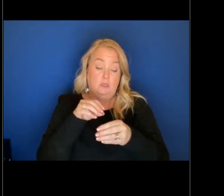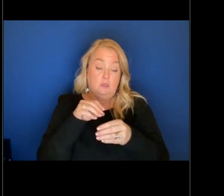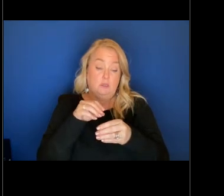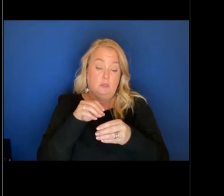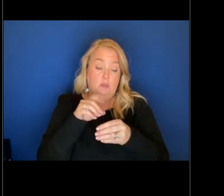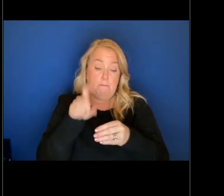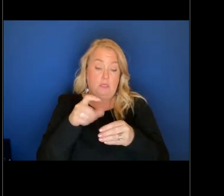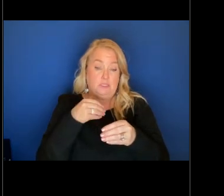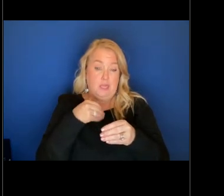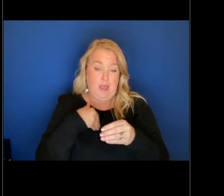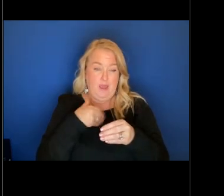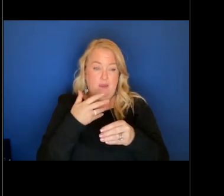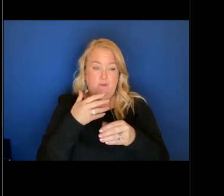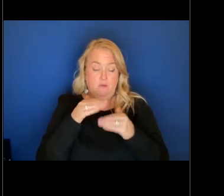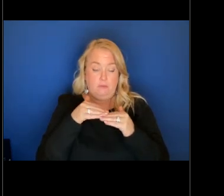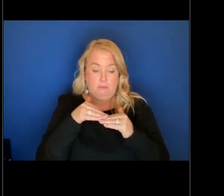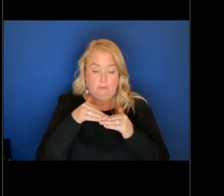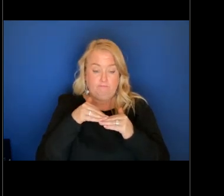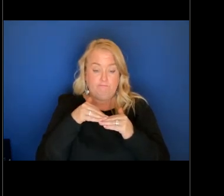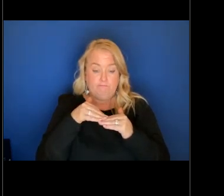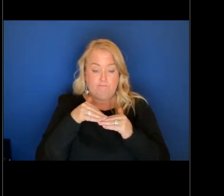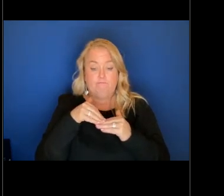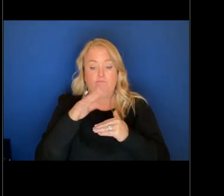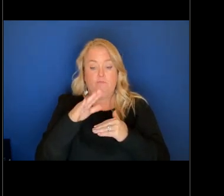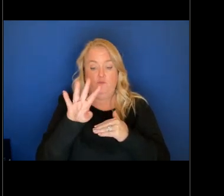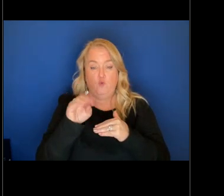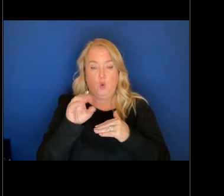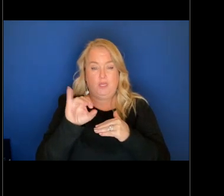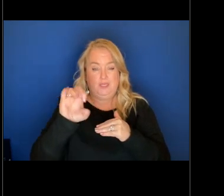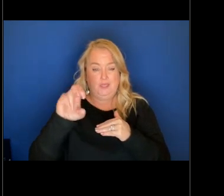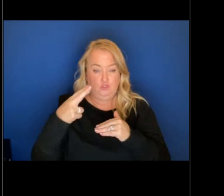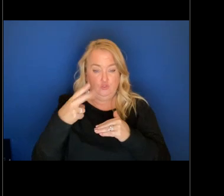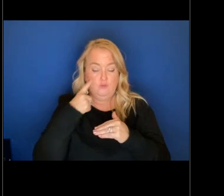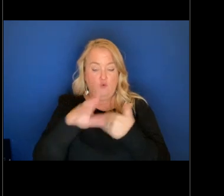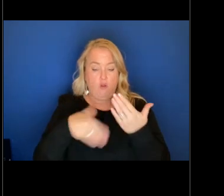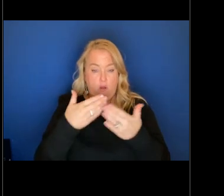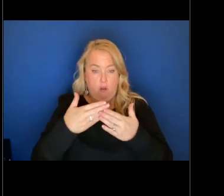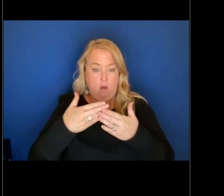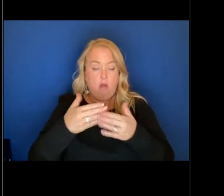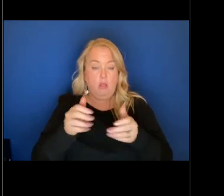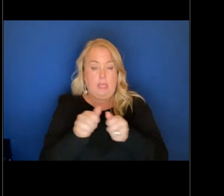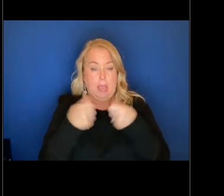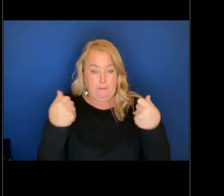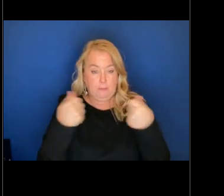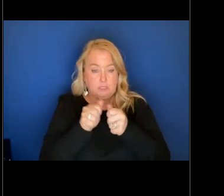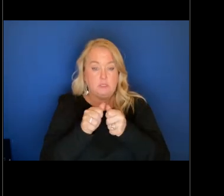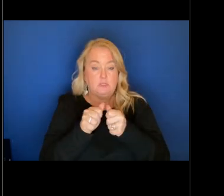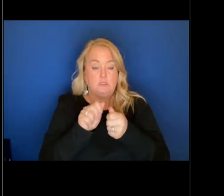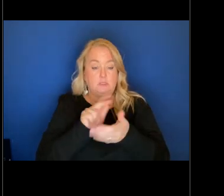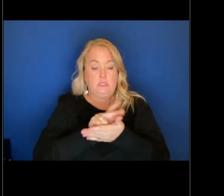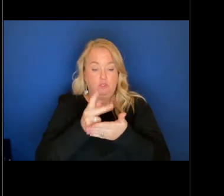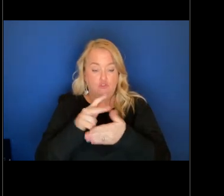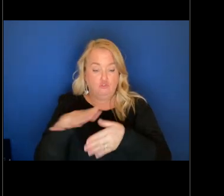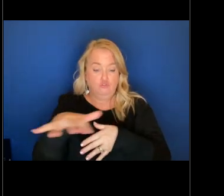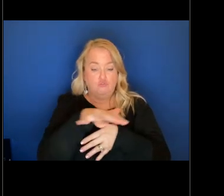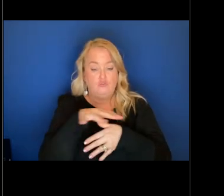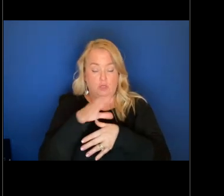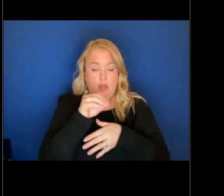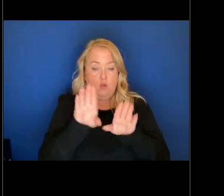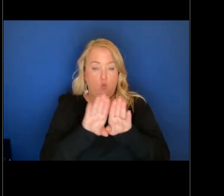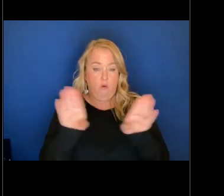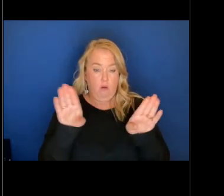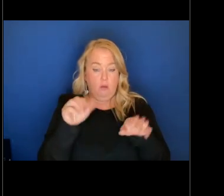be a clearance of at least 40 inches between all opposing base cabinets, countertops, appliances, and walls. So in